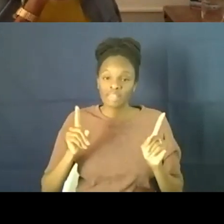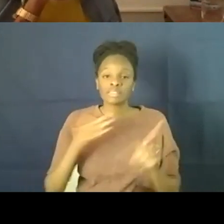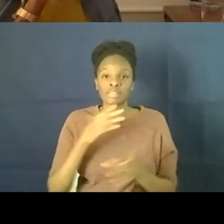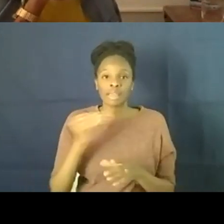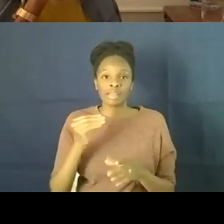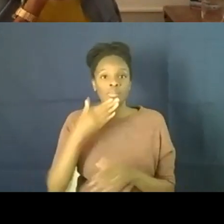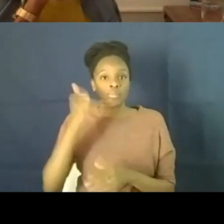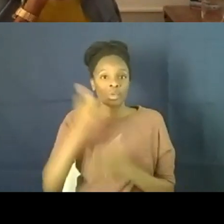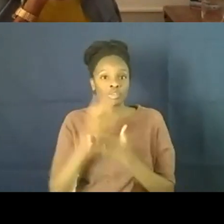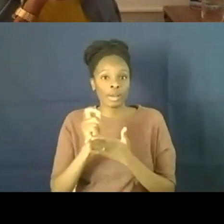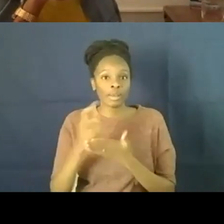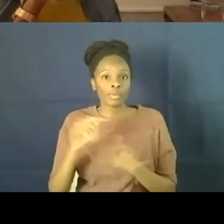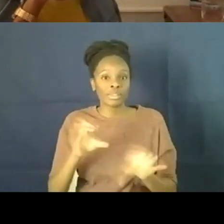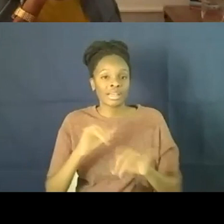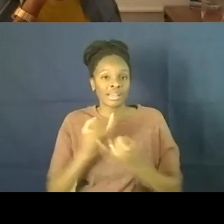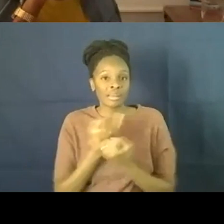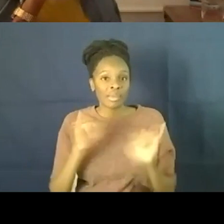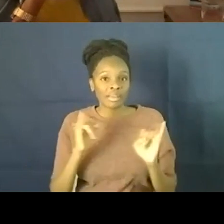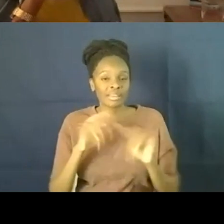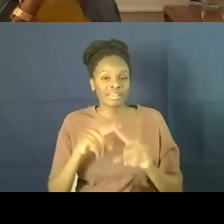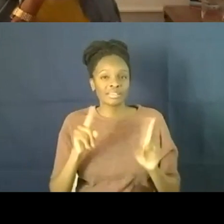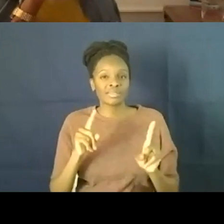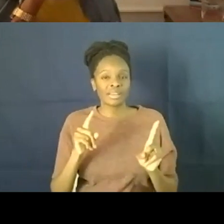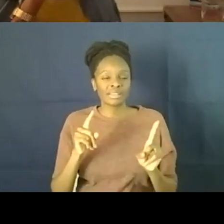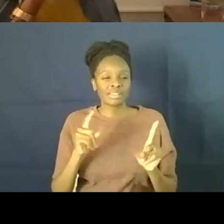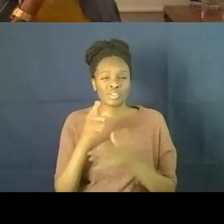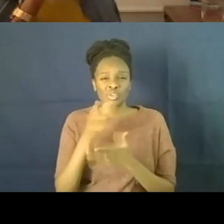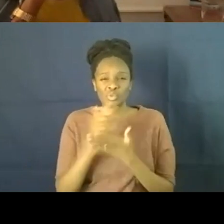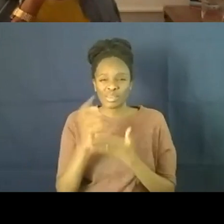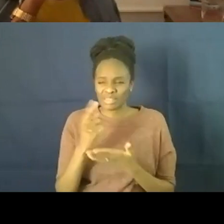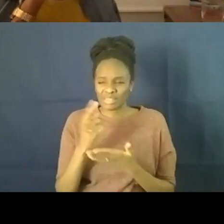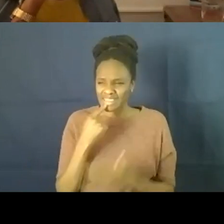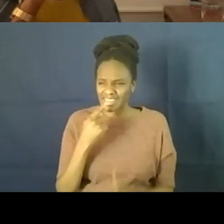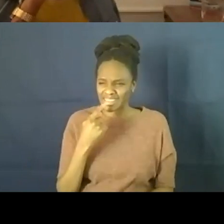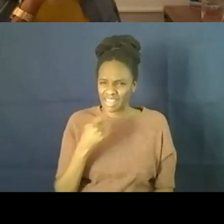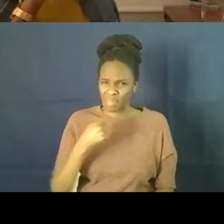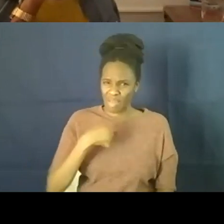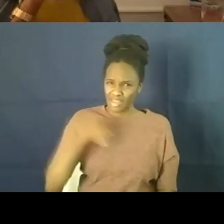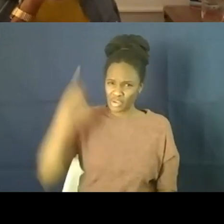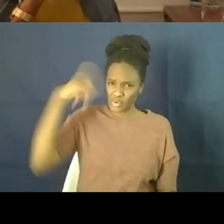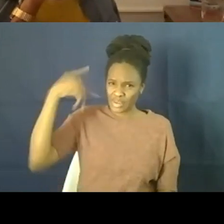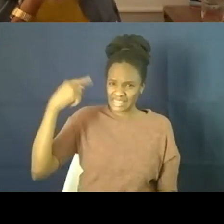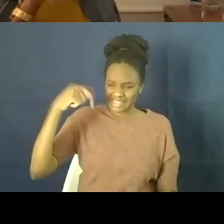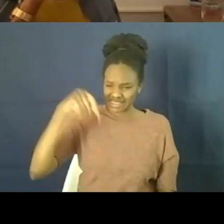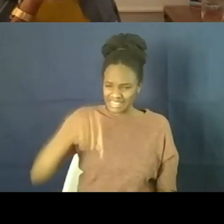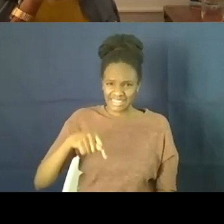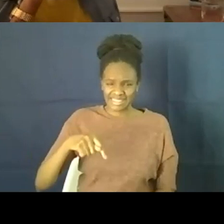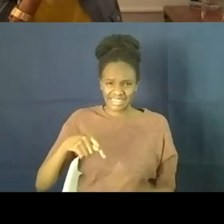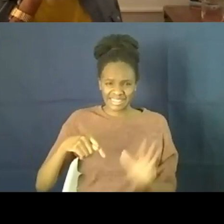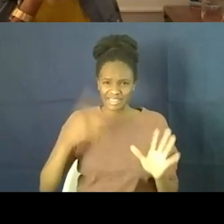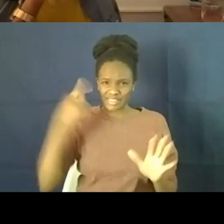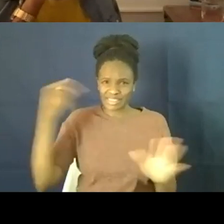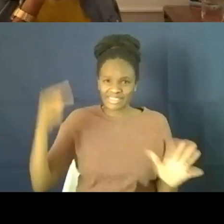is when you write the thing that you're like, am I crazy? Like, is this nuts? And then people read it and they're like, oh my